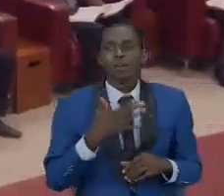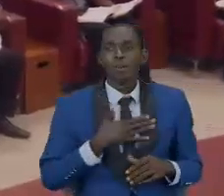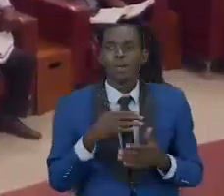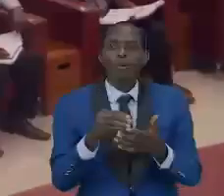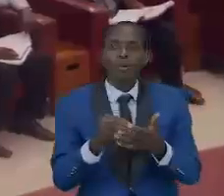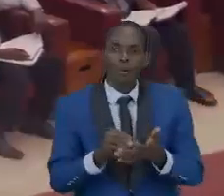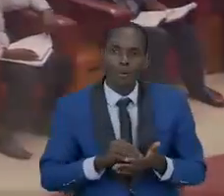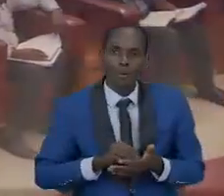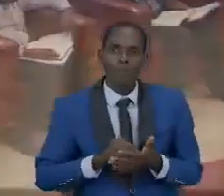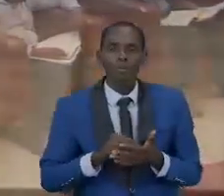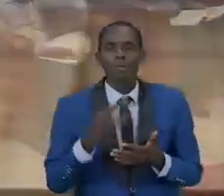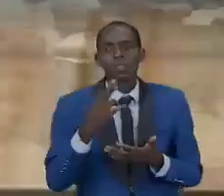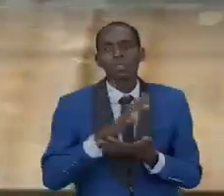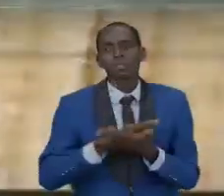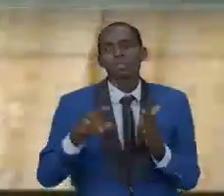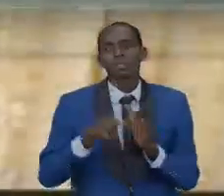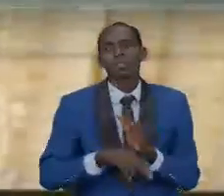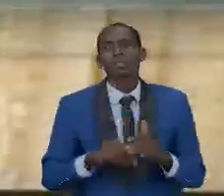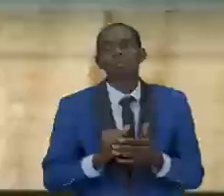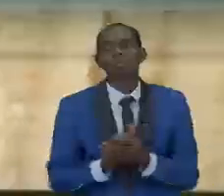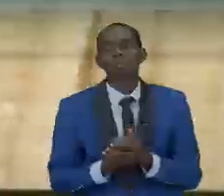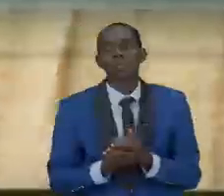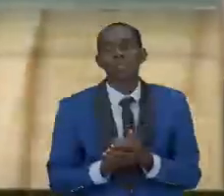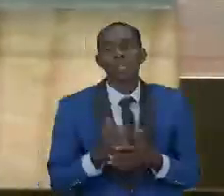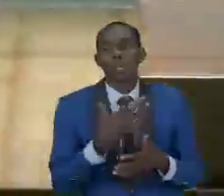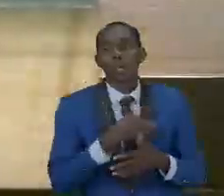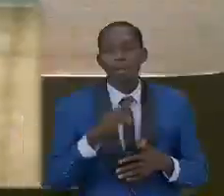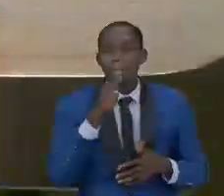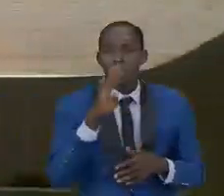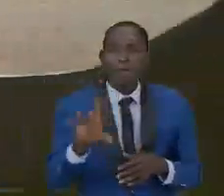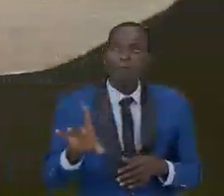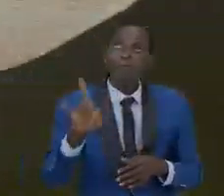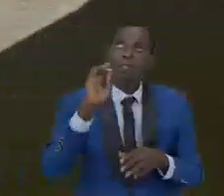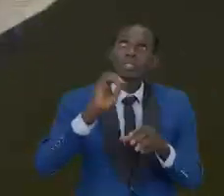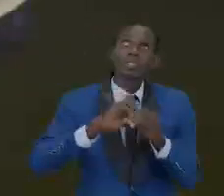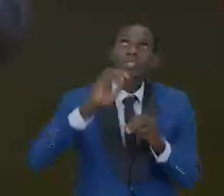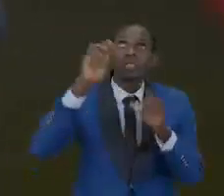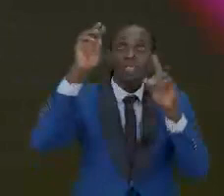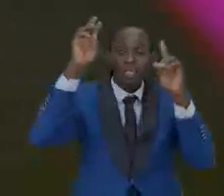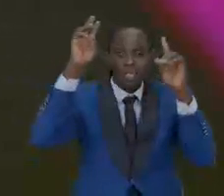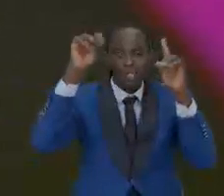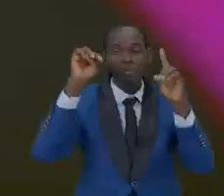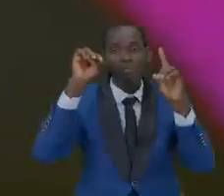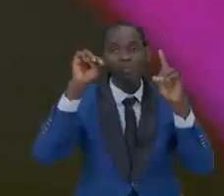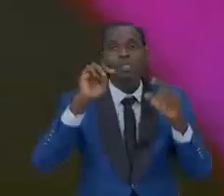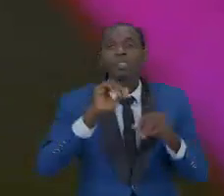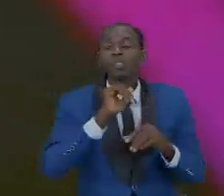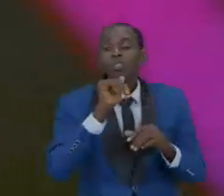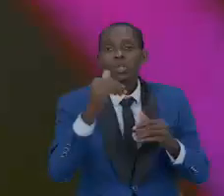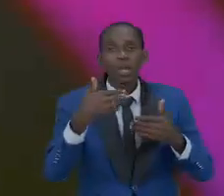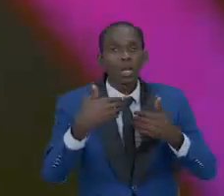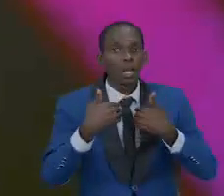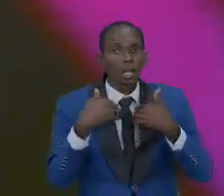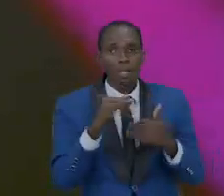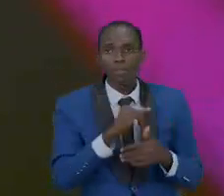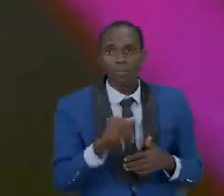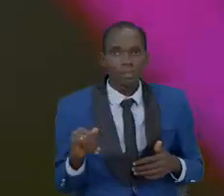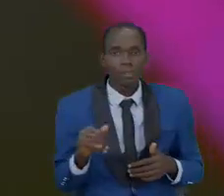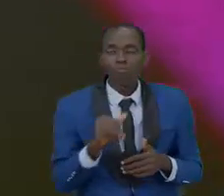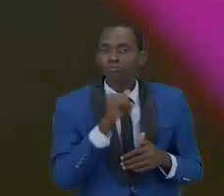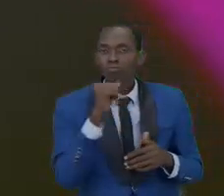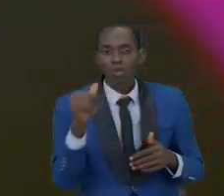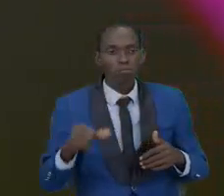own righteousness and be found in him not having not